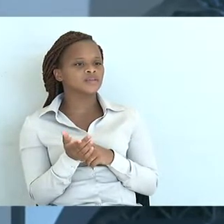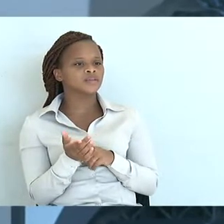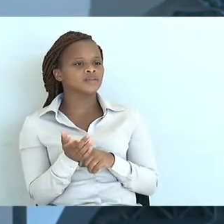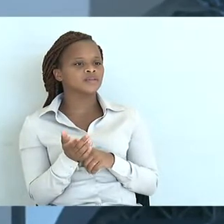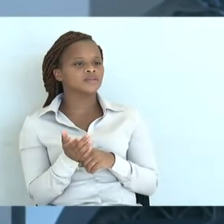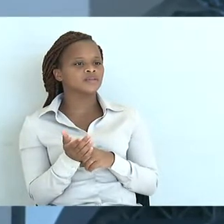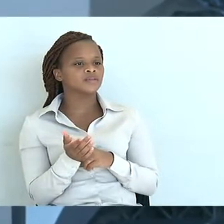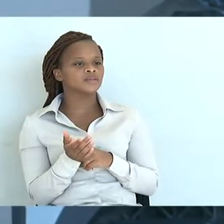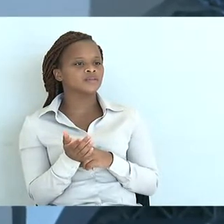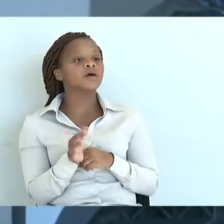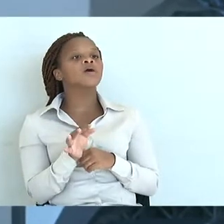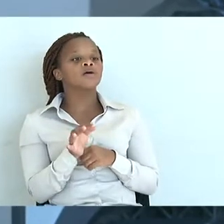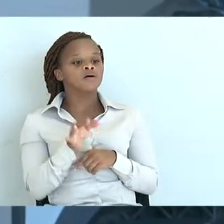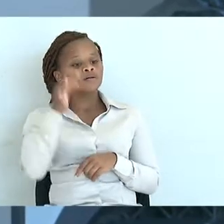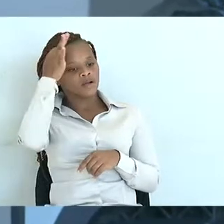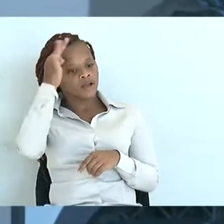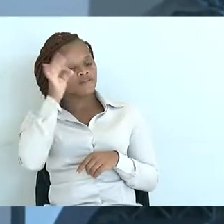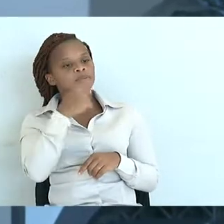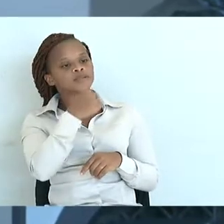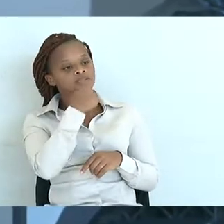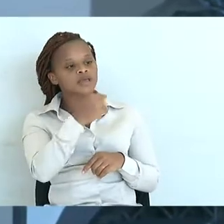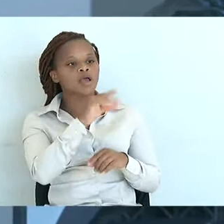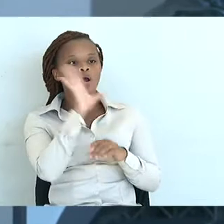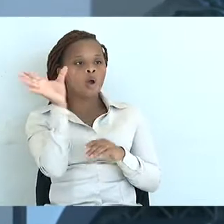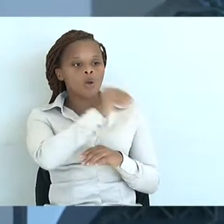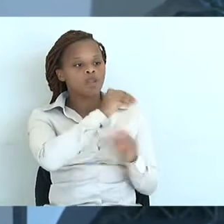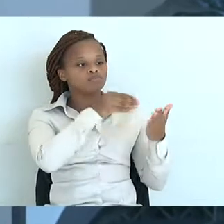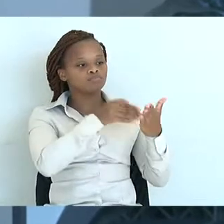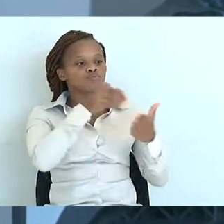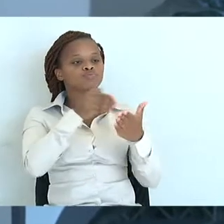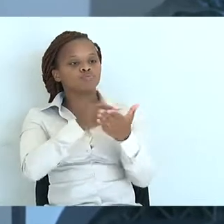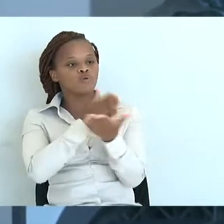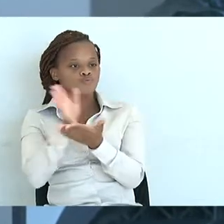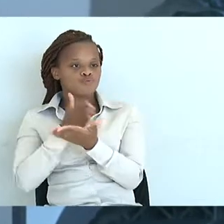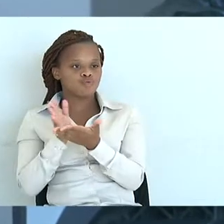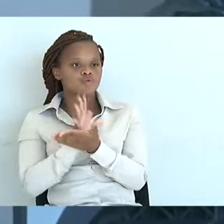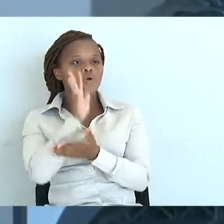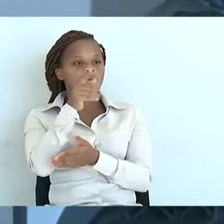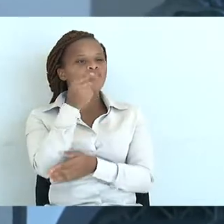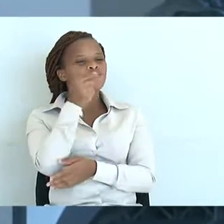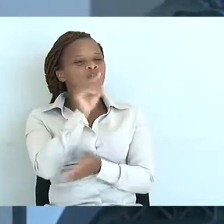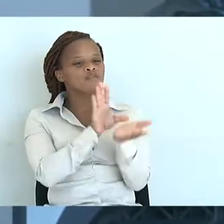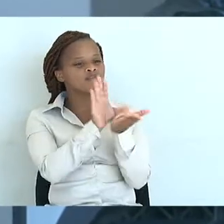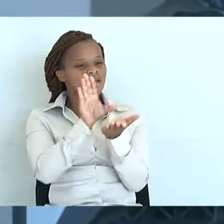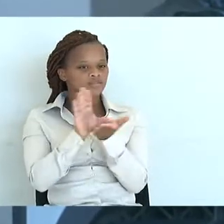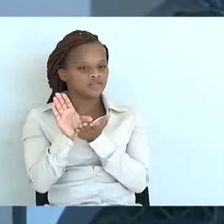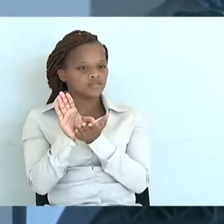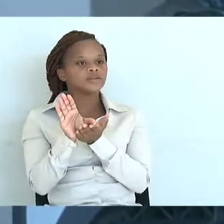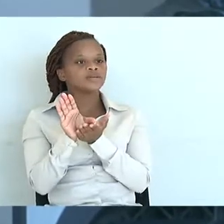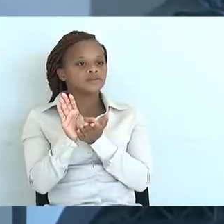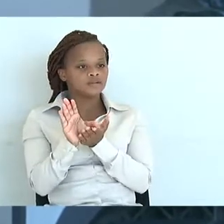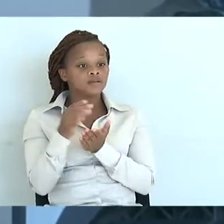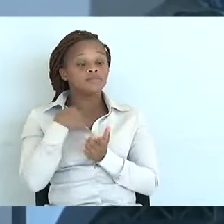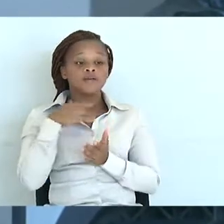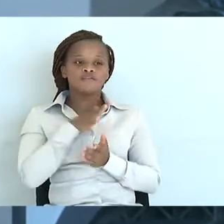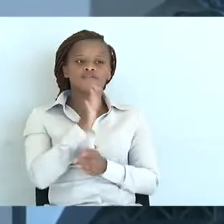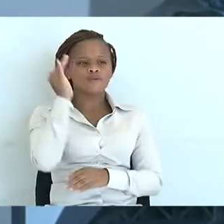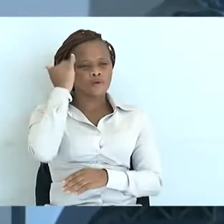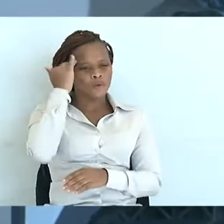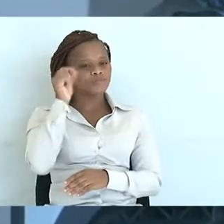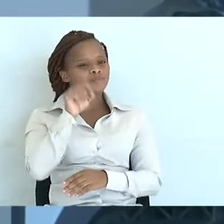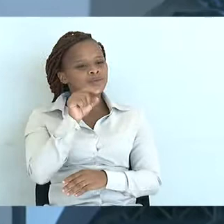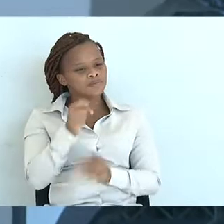removing red tape when it comes to excess funding. One is sifisa ukwazi ukuthi kuzowenzeka nini